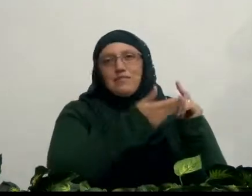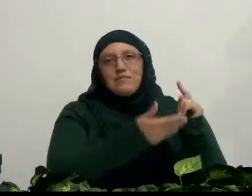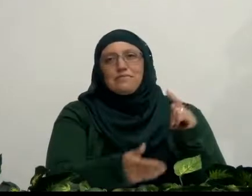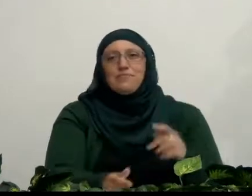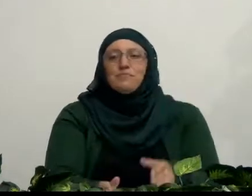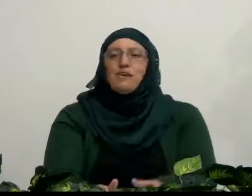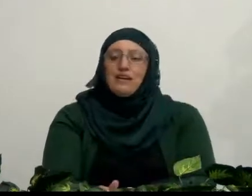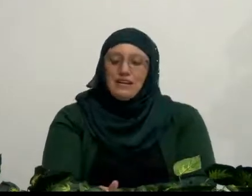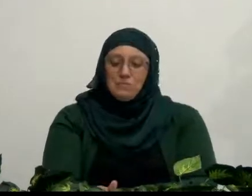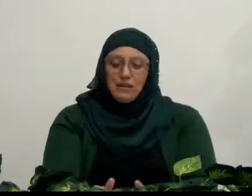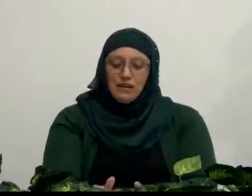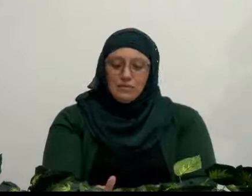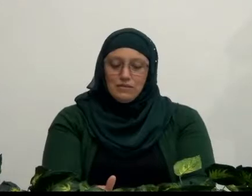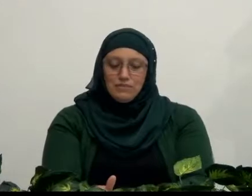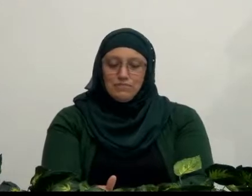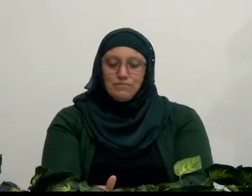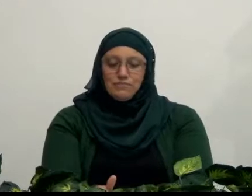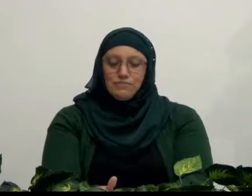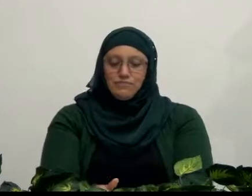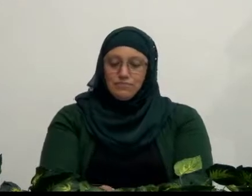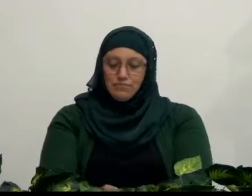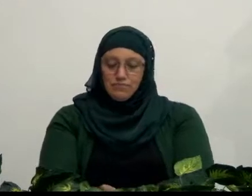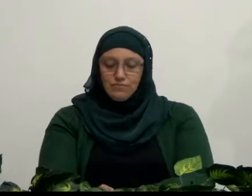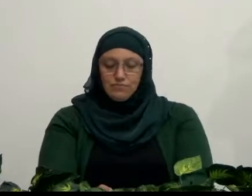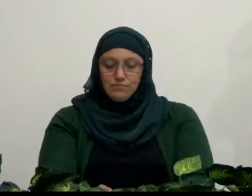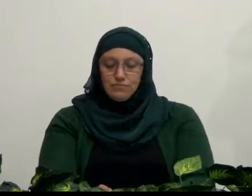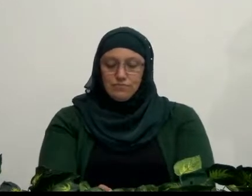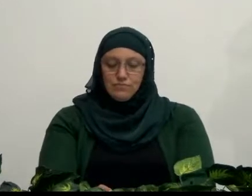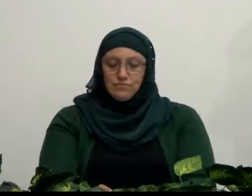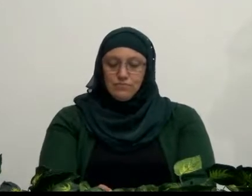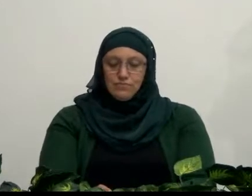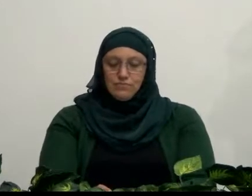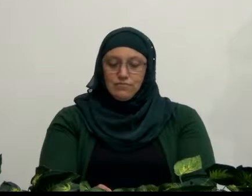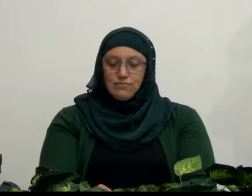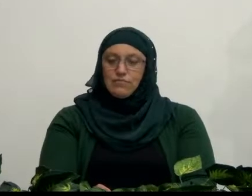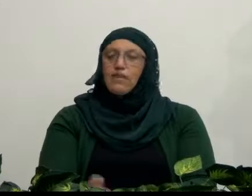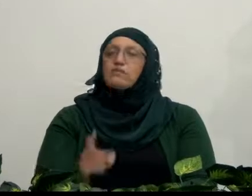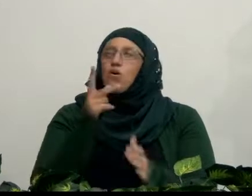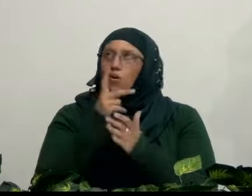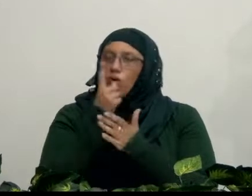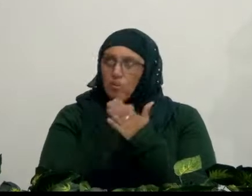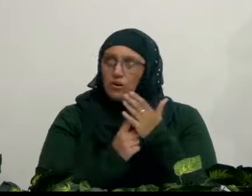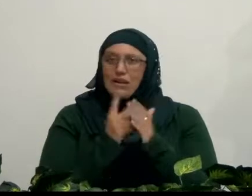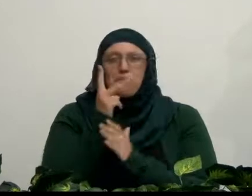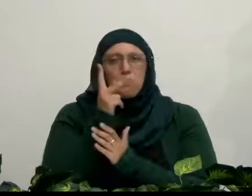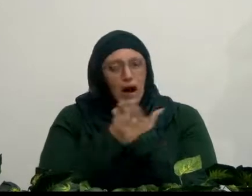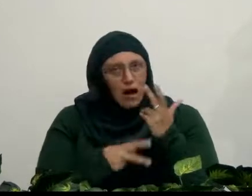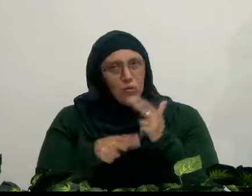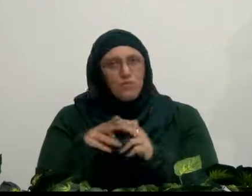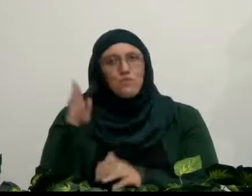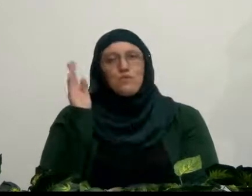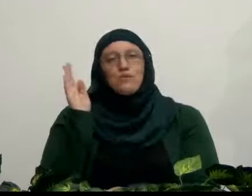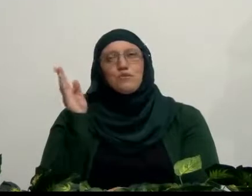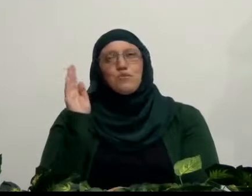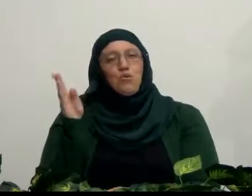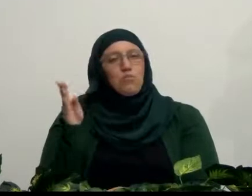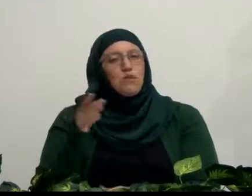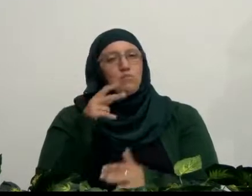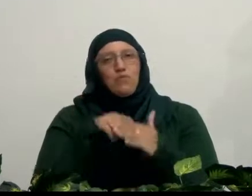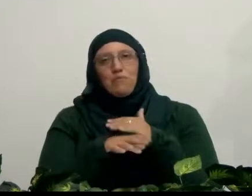Muhammad wa ala Muhammad. SubhanAllah, that's only part of the sermon that the Prophet delivered, and it's such powerful